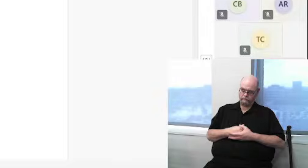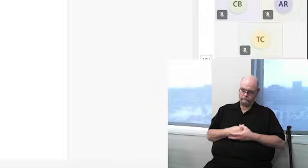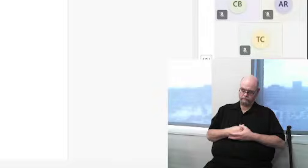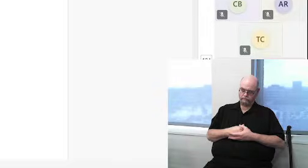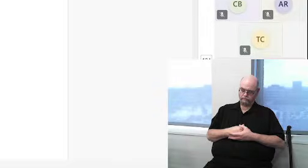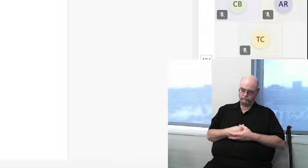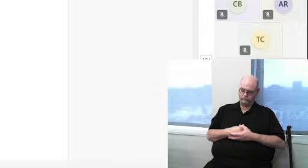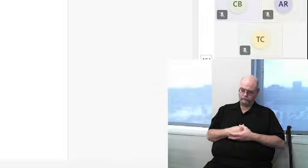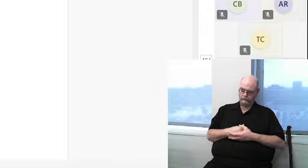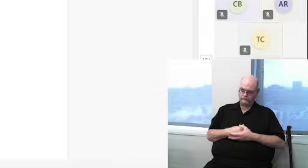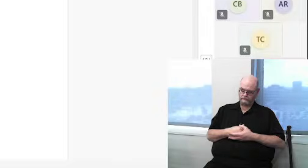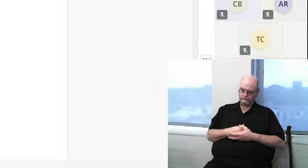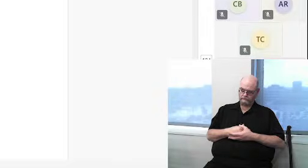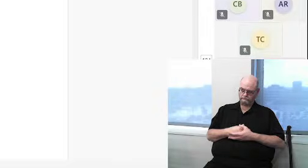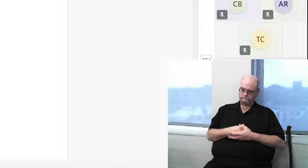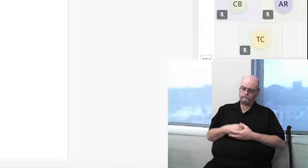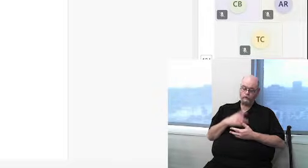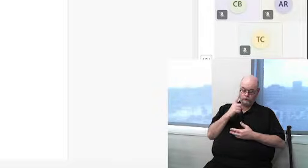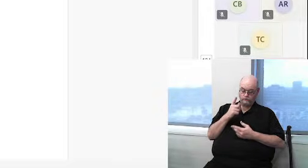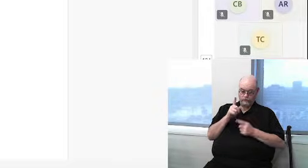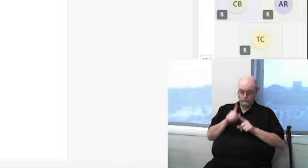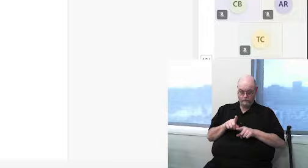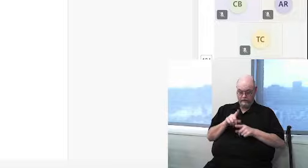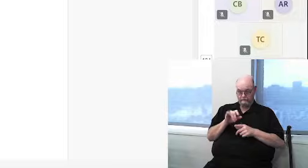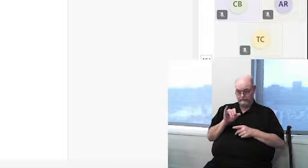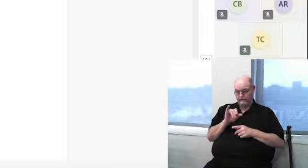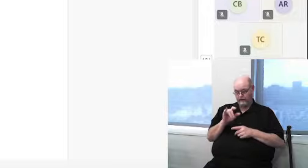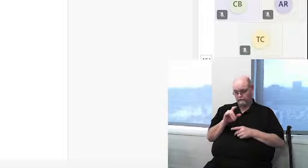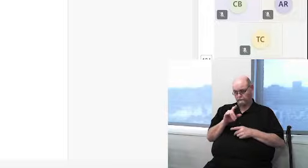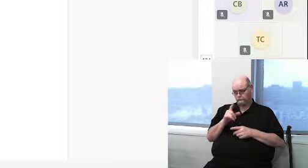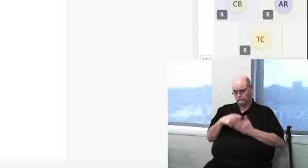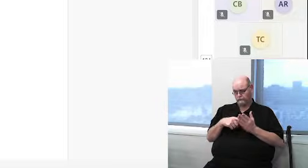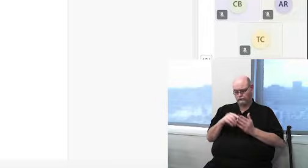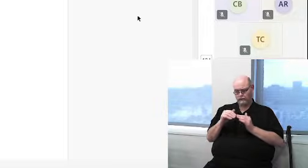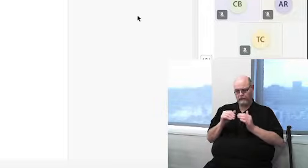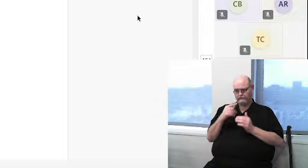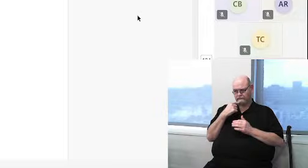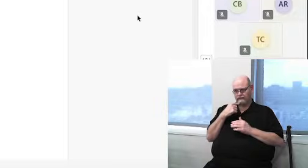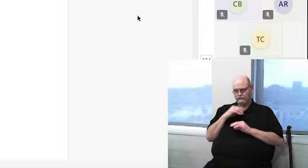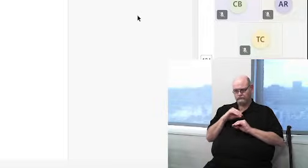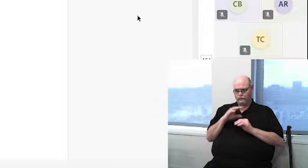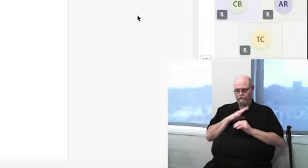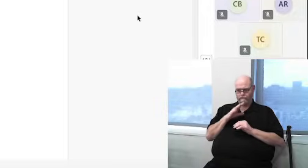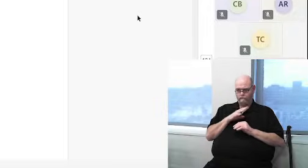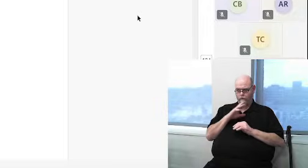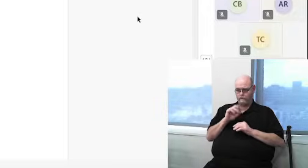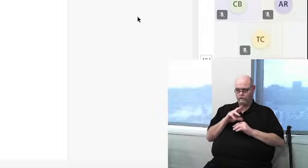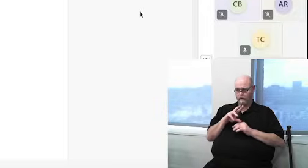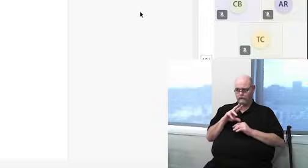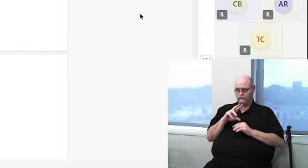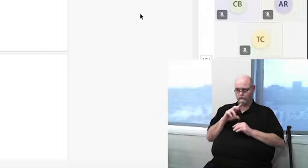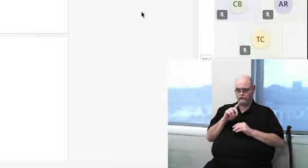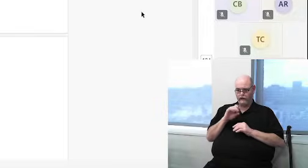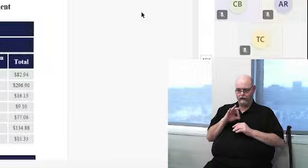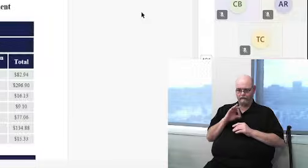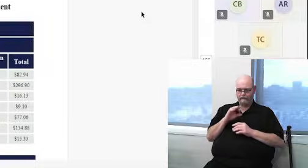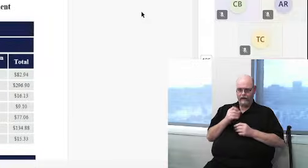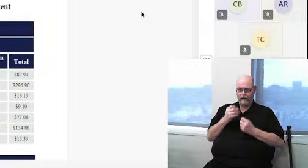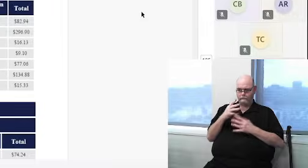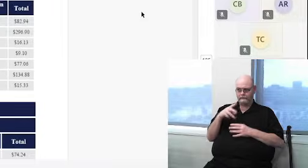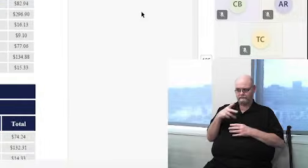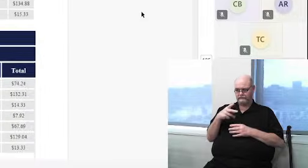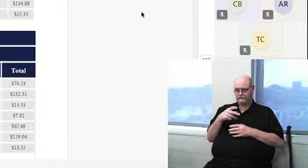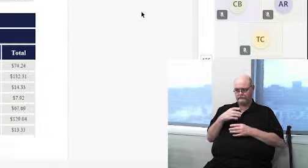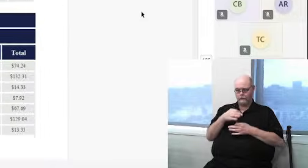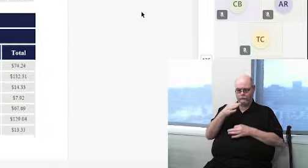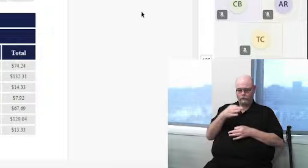Would you agree, as I believe your colleague said earlier, that there is no formal record of the number or location of secondary poles in